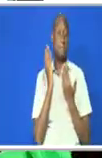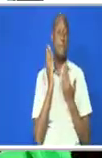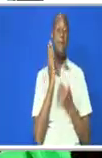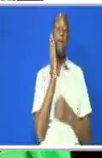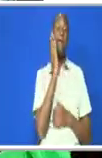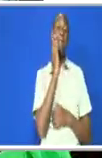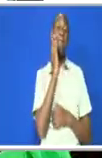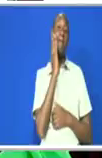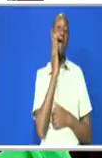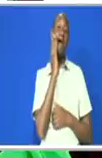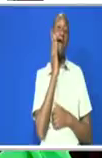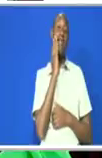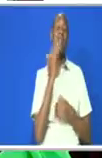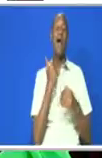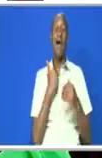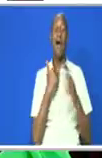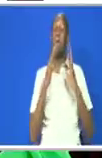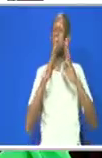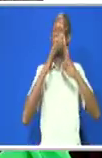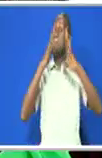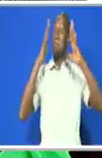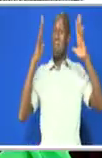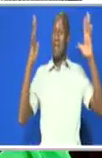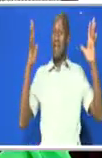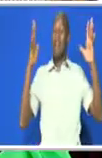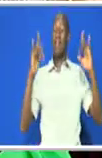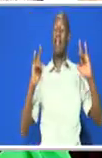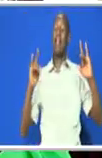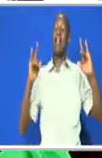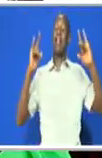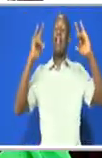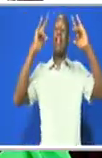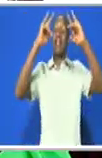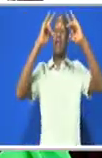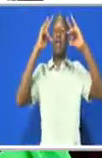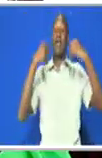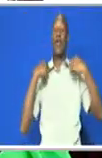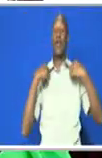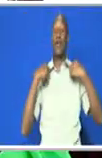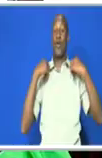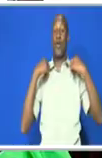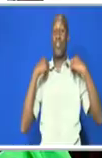Mother has a big heap of clothes to wear.